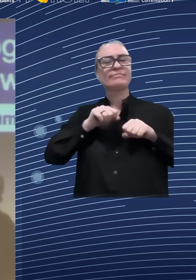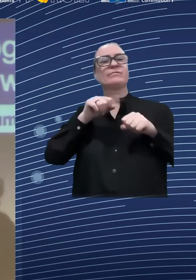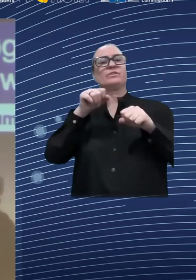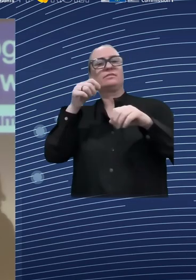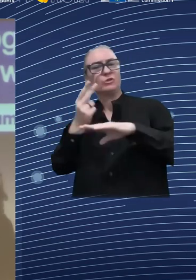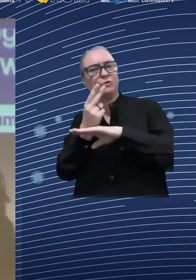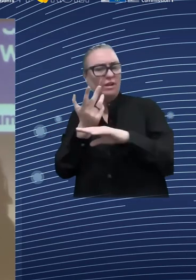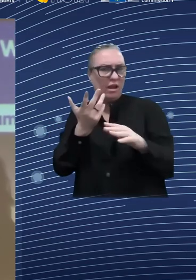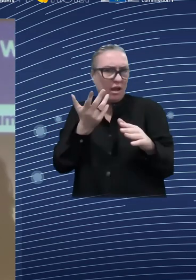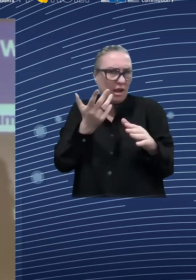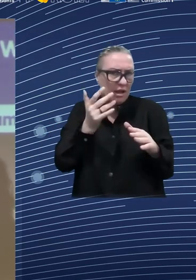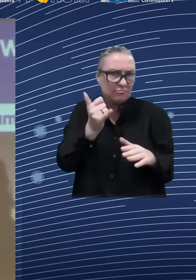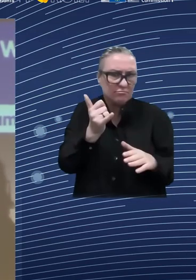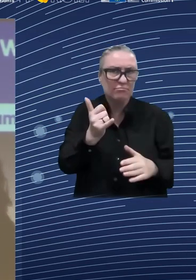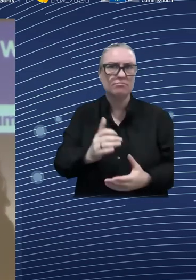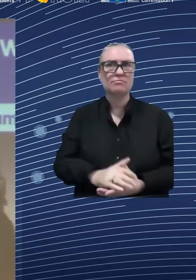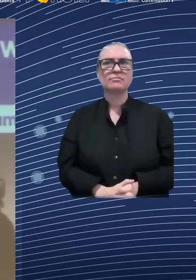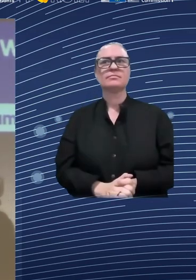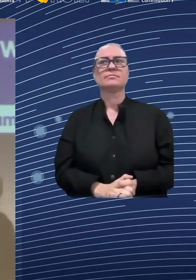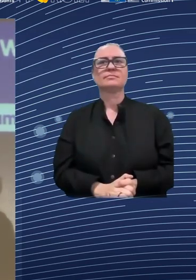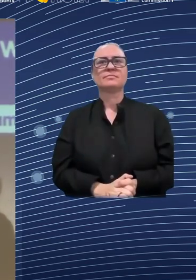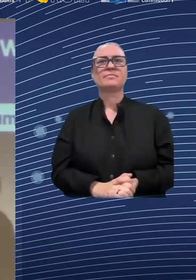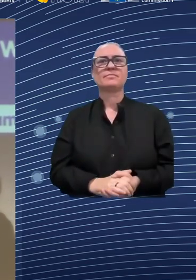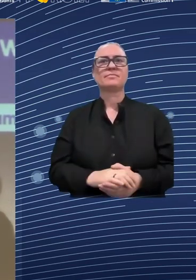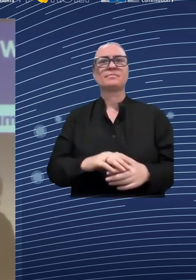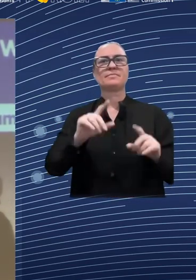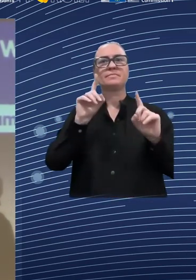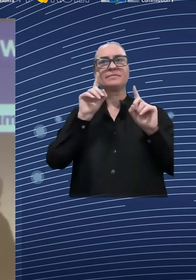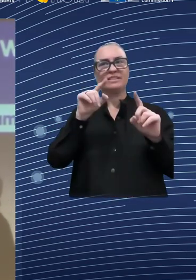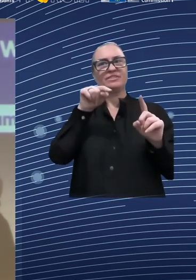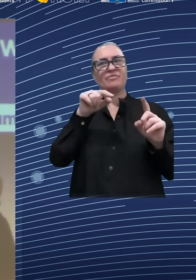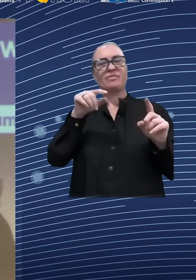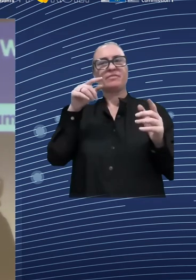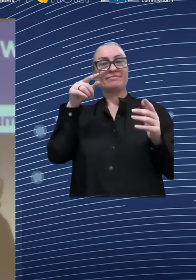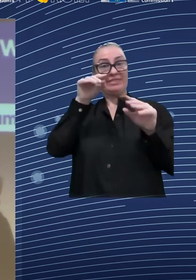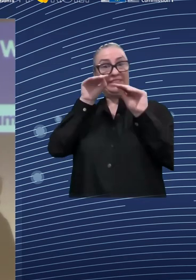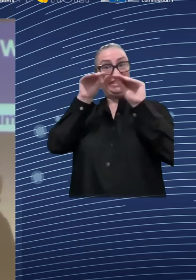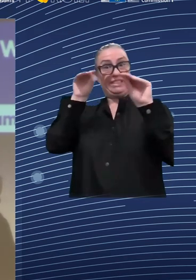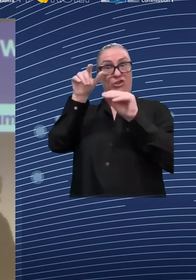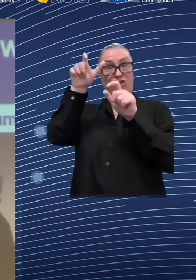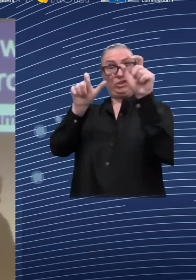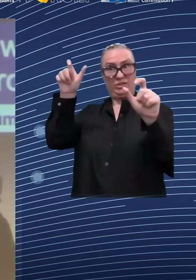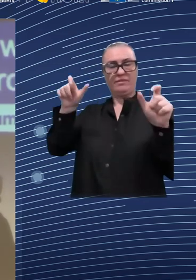this is not sustainable from my perspective. So we should be really sure to